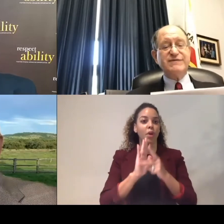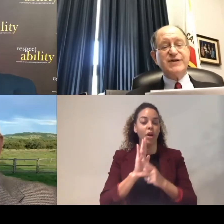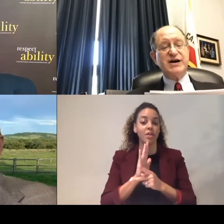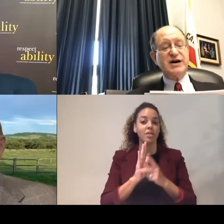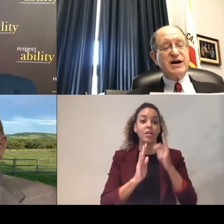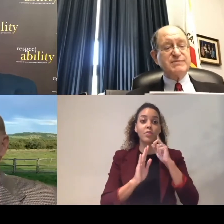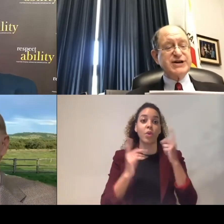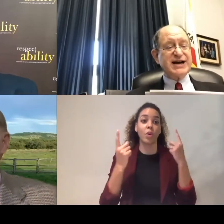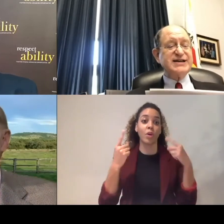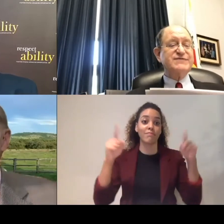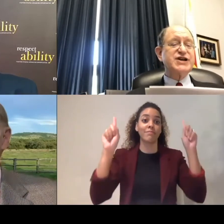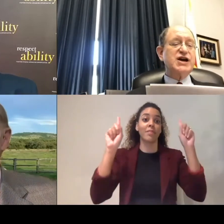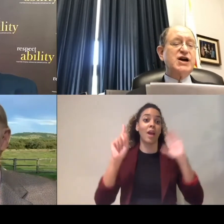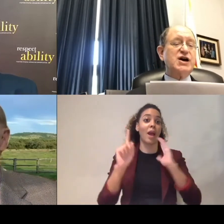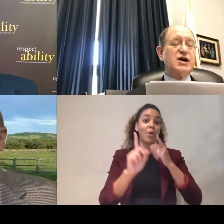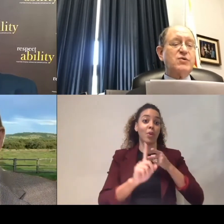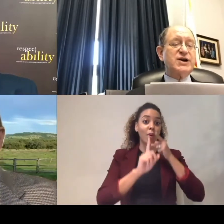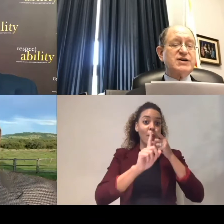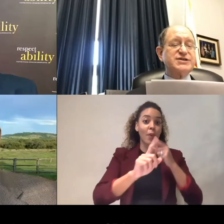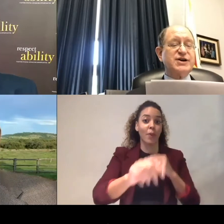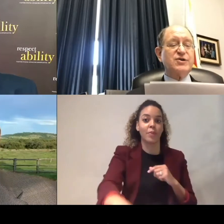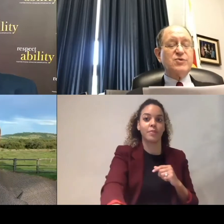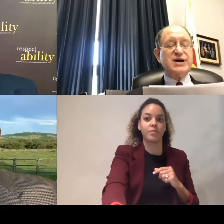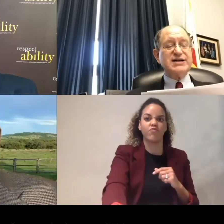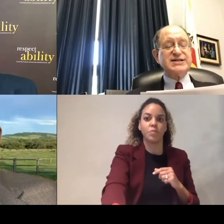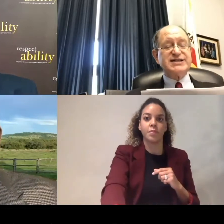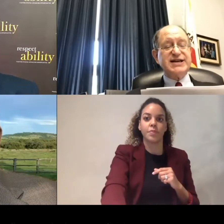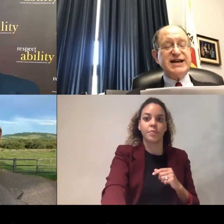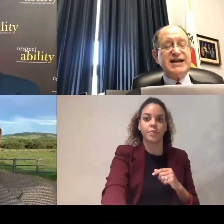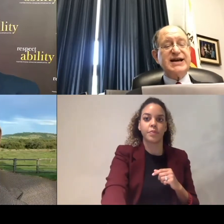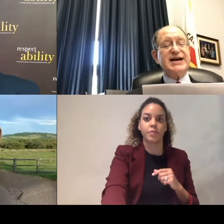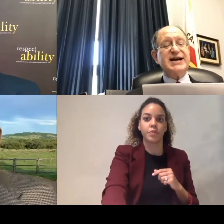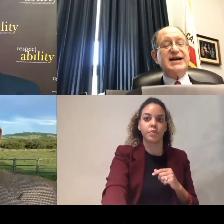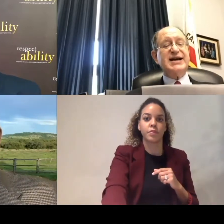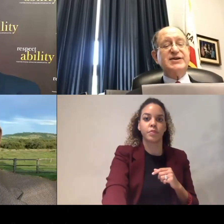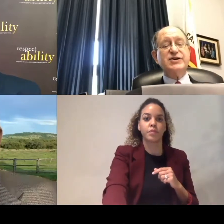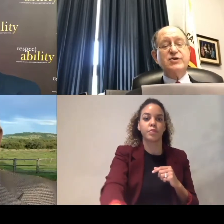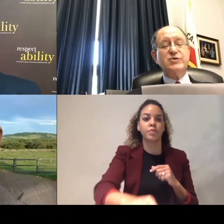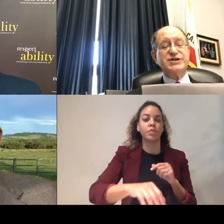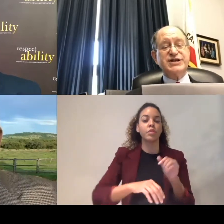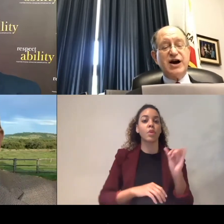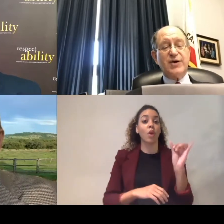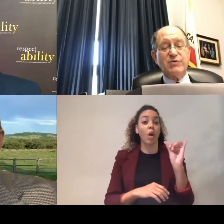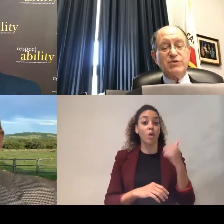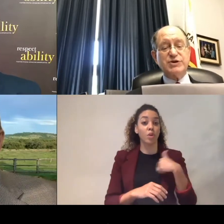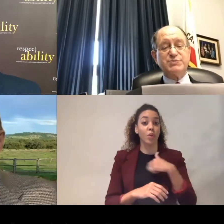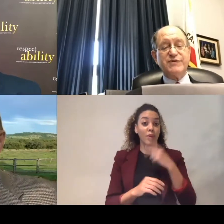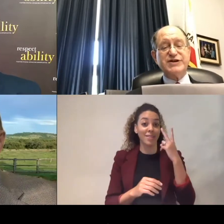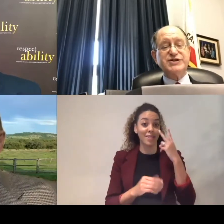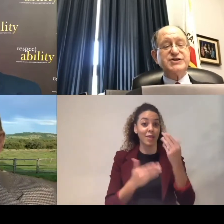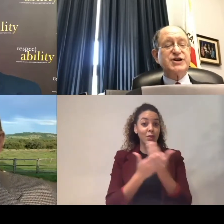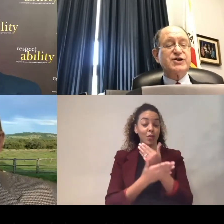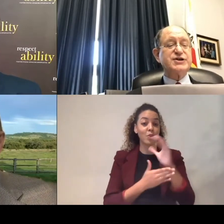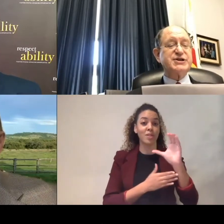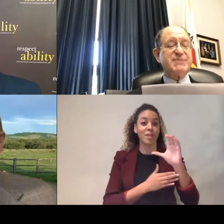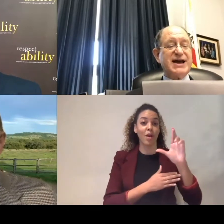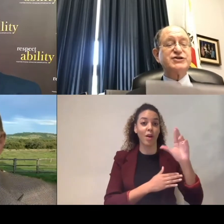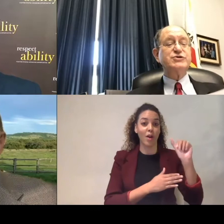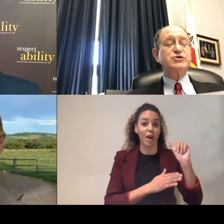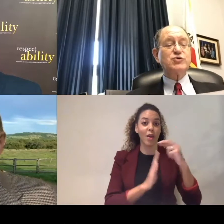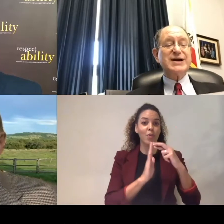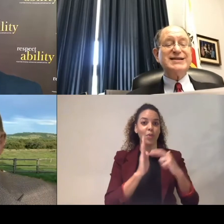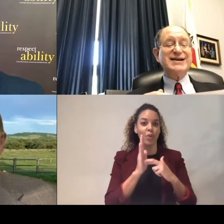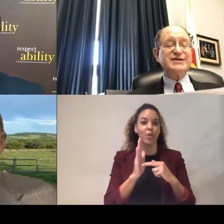achieve our objectives. We also see in the new CRA rules provisions encouraging banks